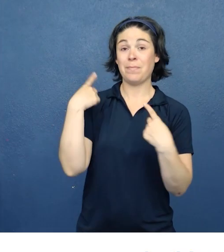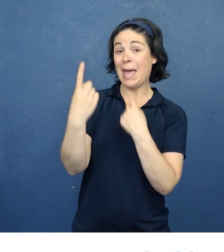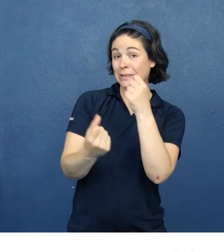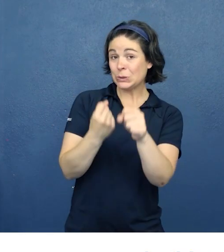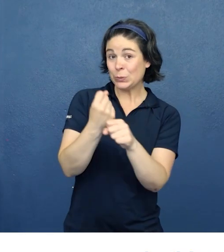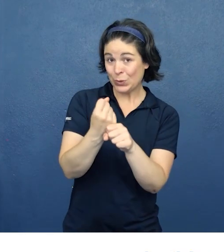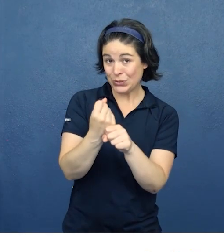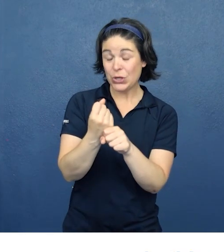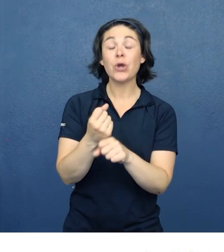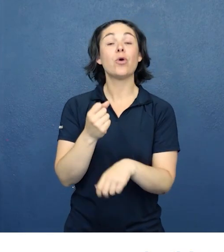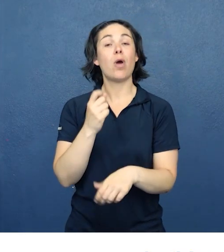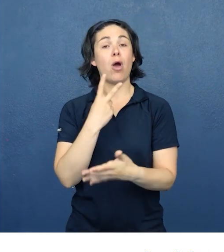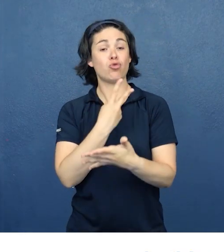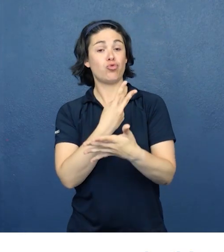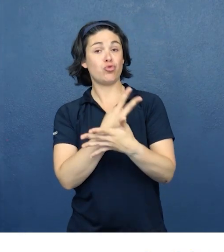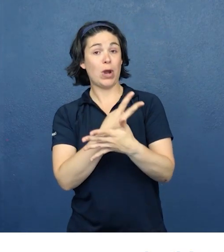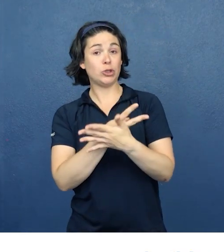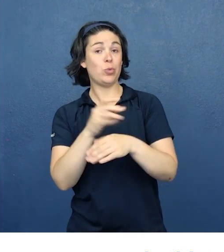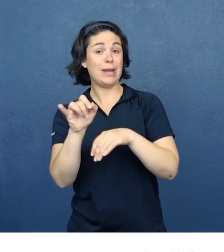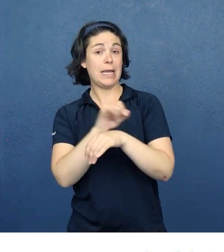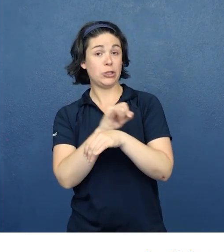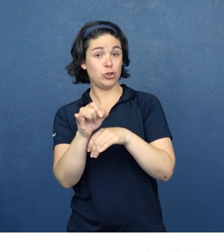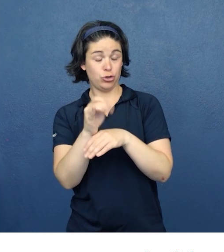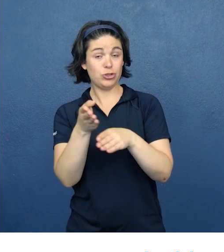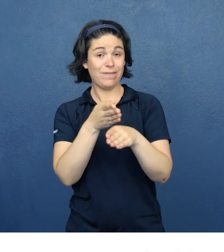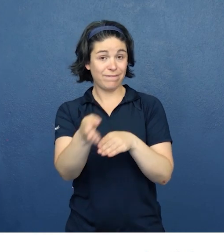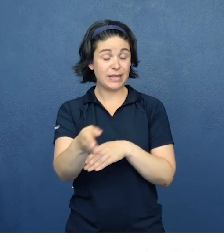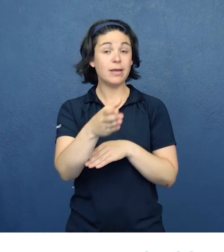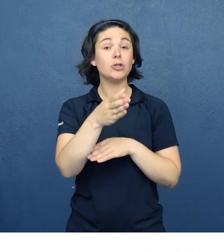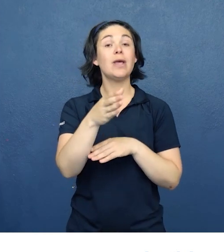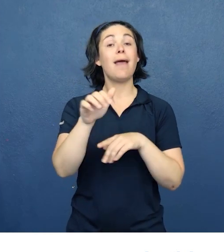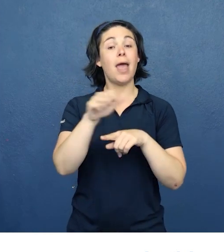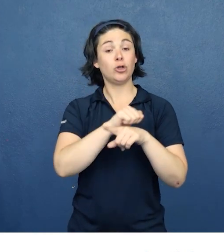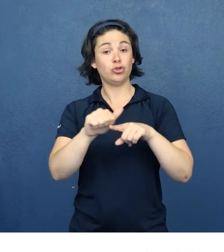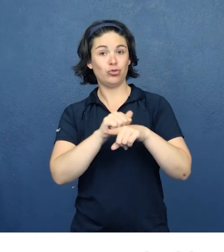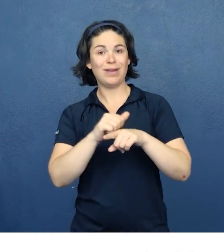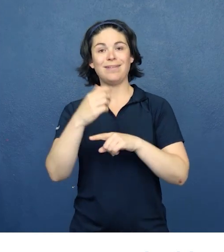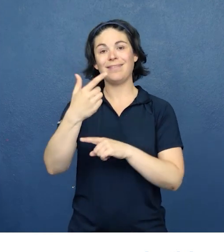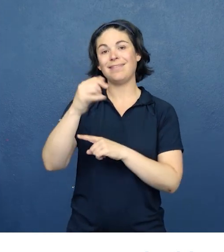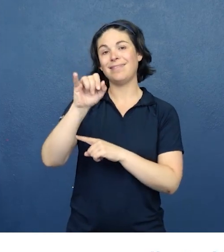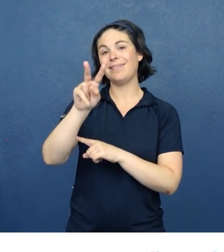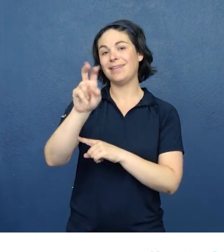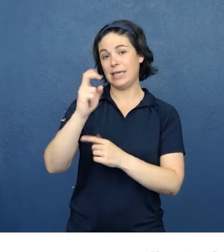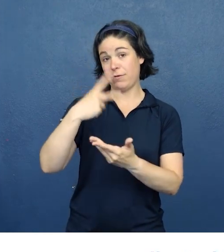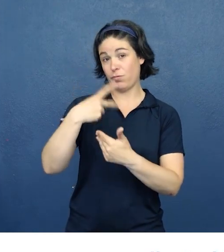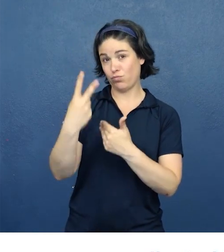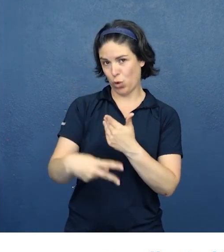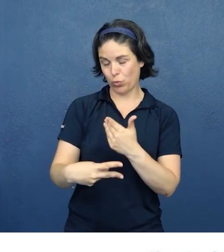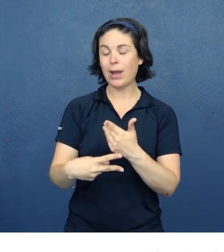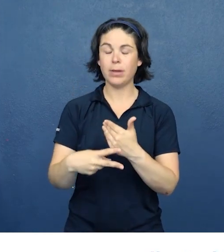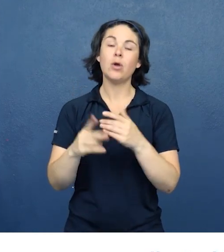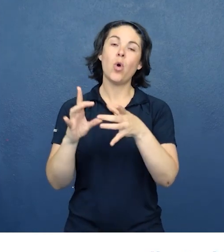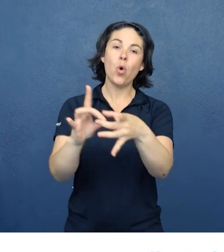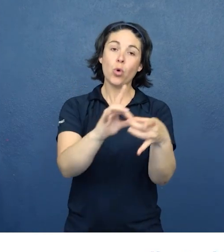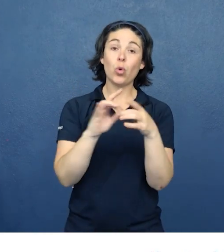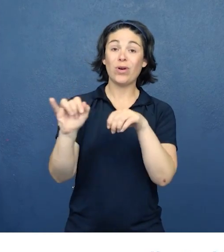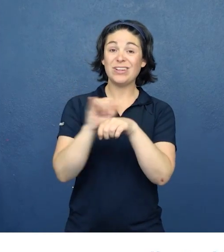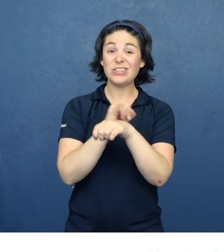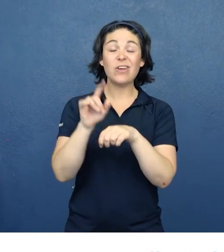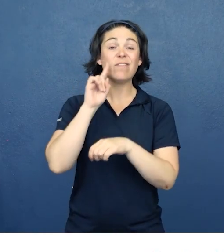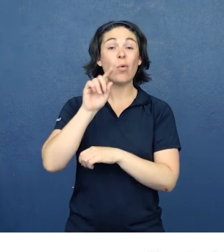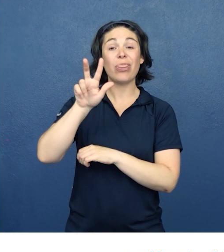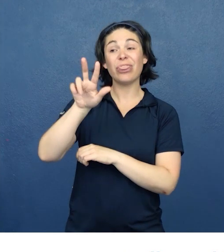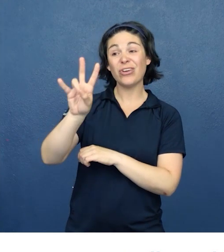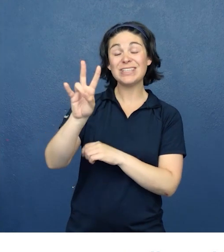past year, the Graduate Internship Field and Traineeship, or GIFT program, coordinated internships for